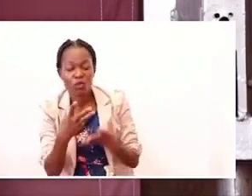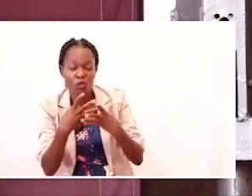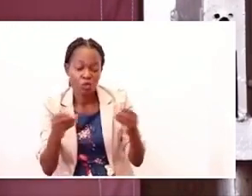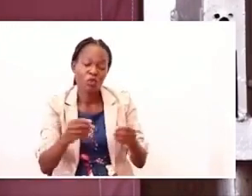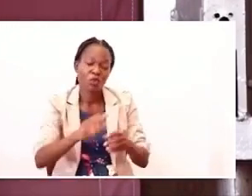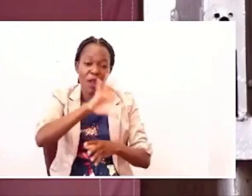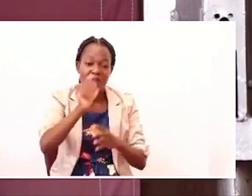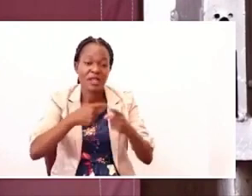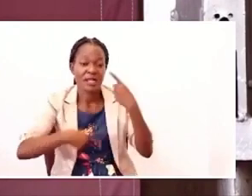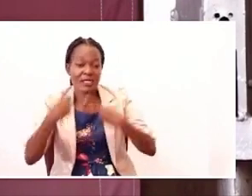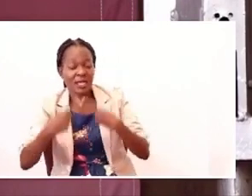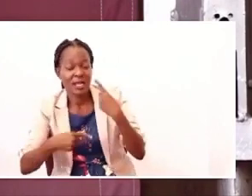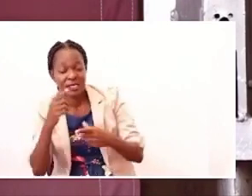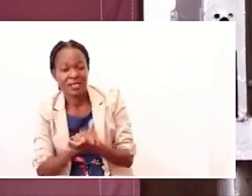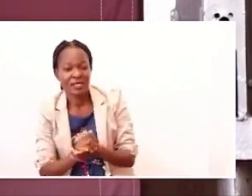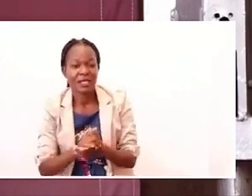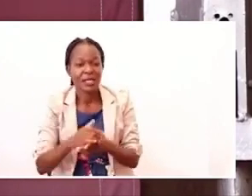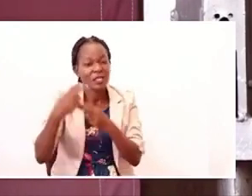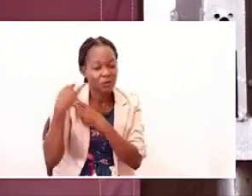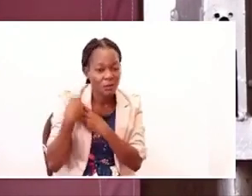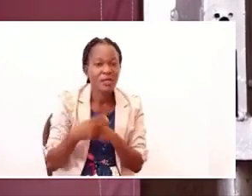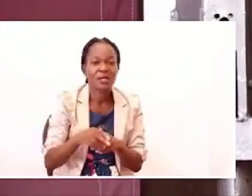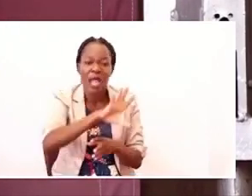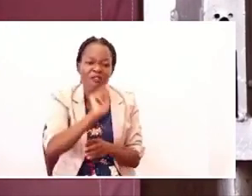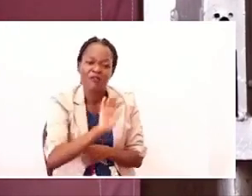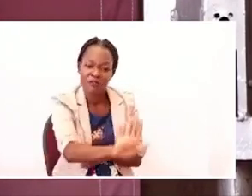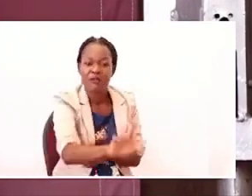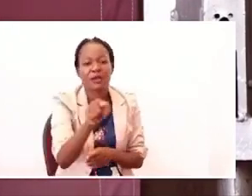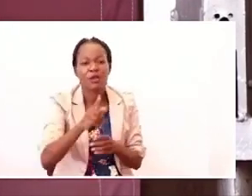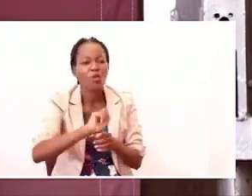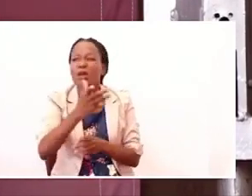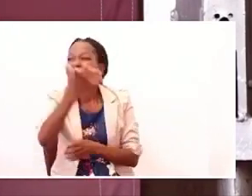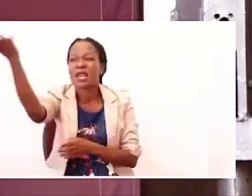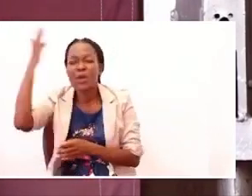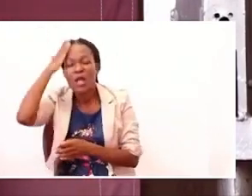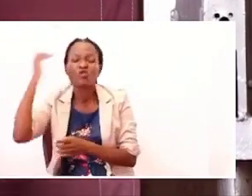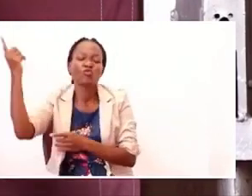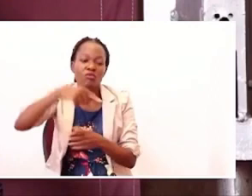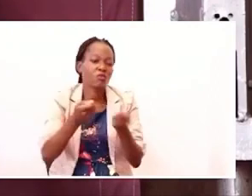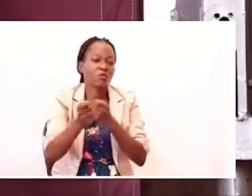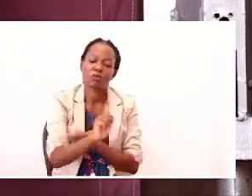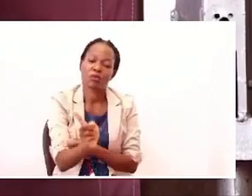Africa's challenges reside in Africa. They do not reside anywhere else.